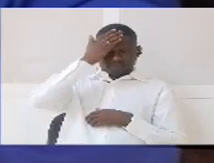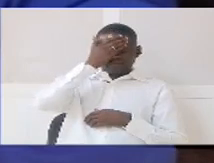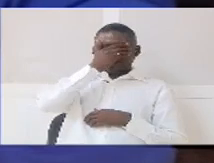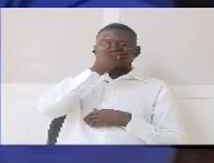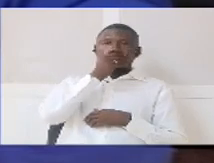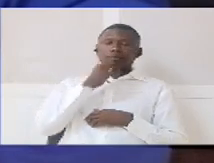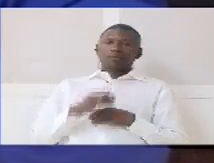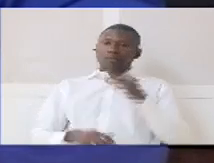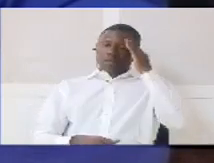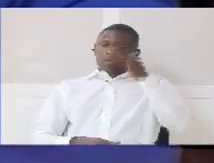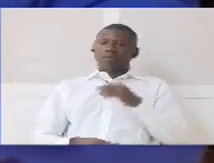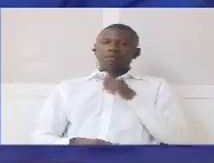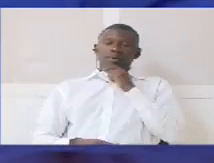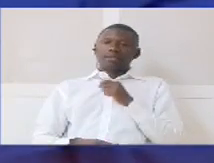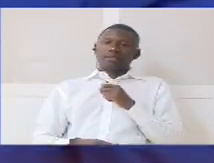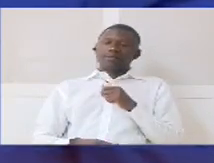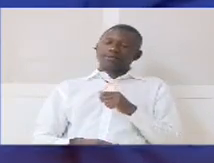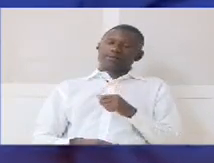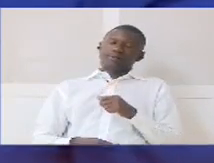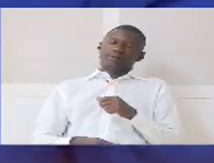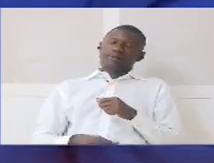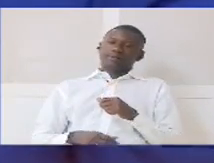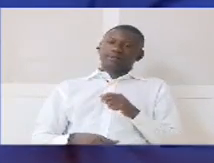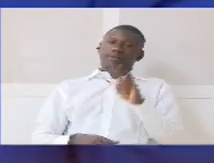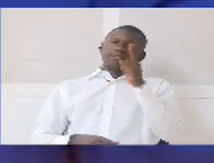Thank you. My second question, actually, it's...